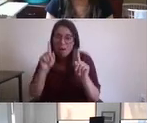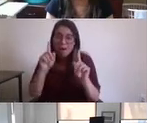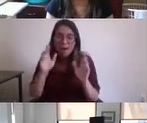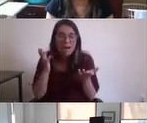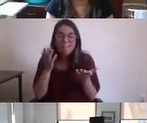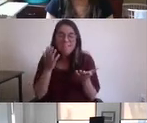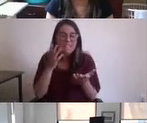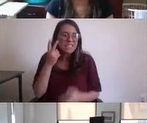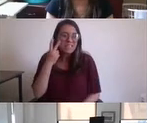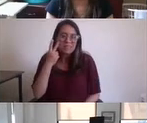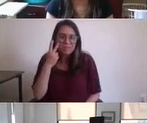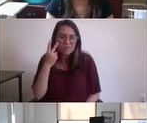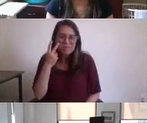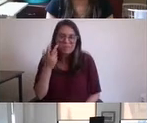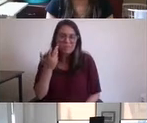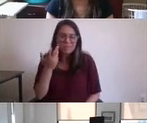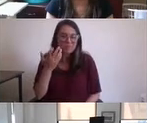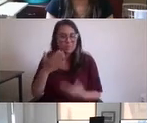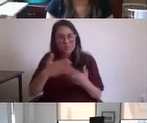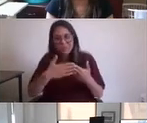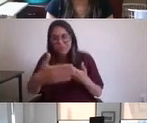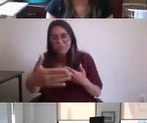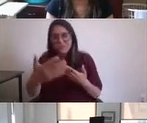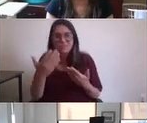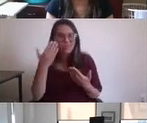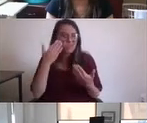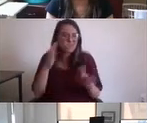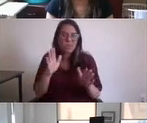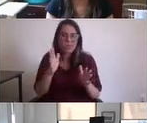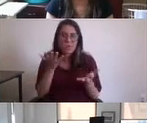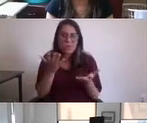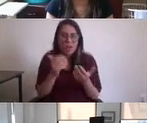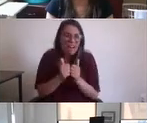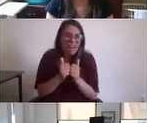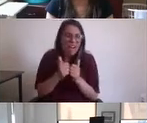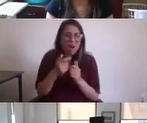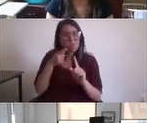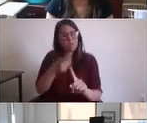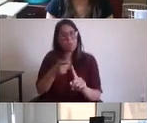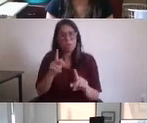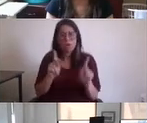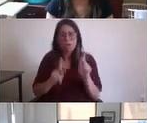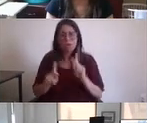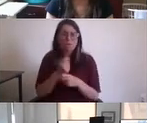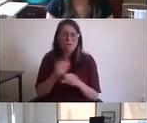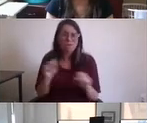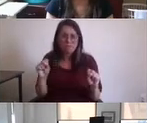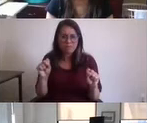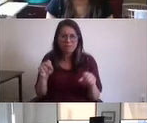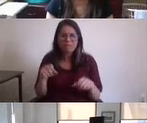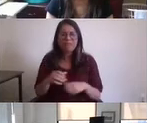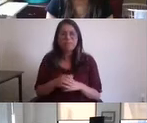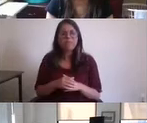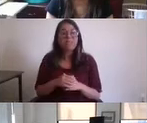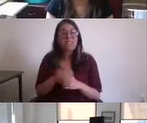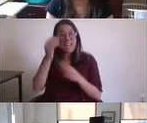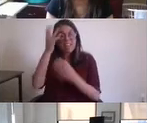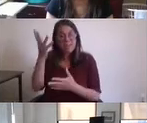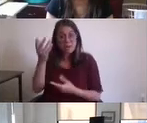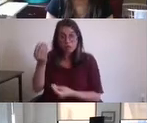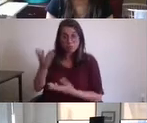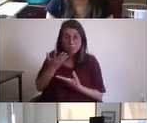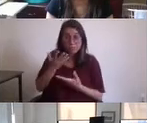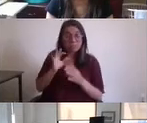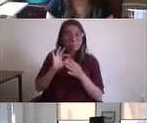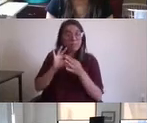but we'll have to see how that's going to work with making sure that people are safe and that we get information out on masking